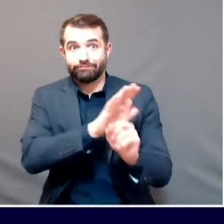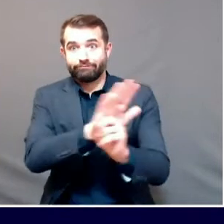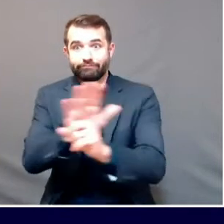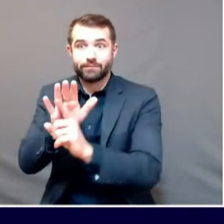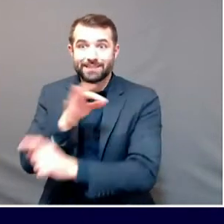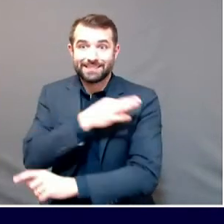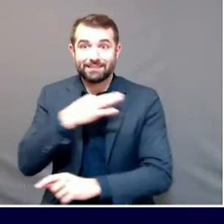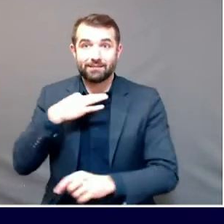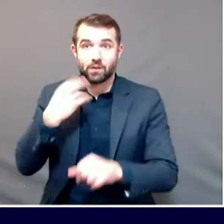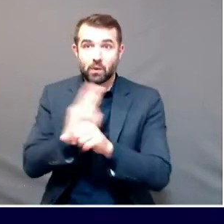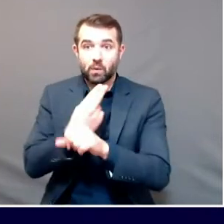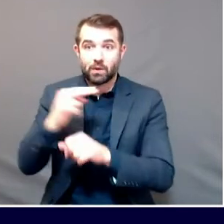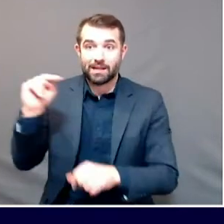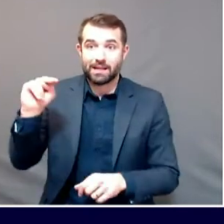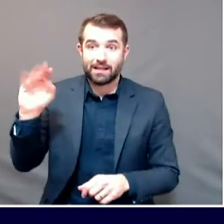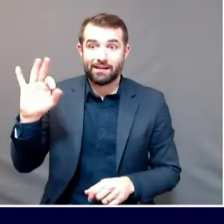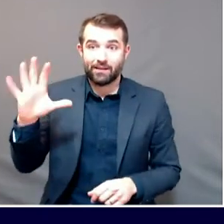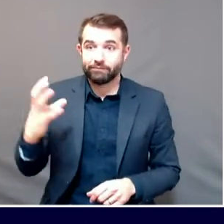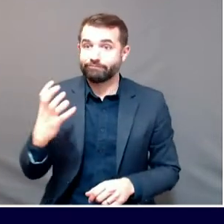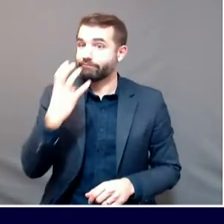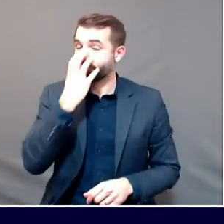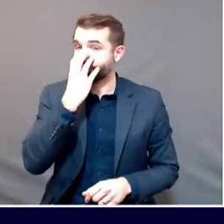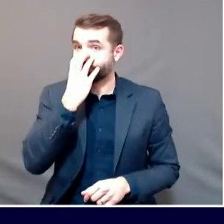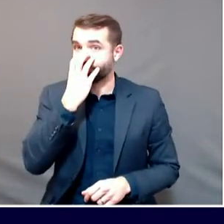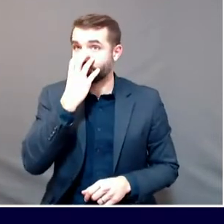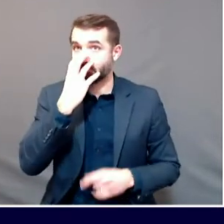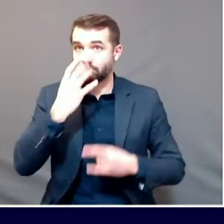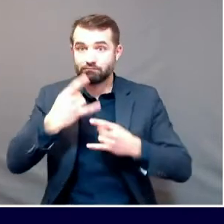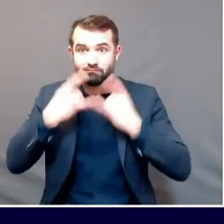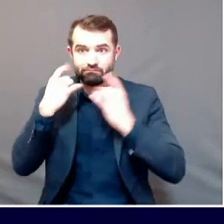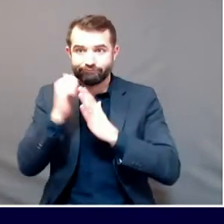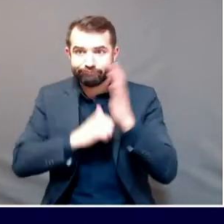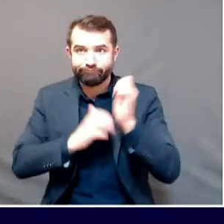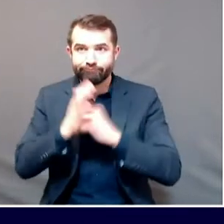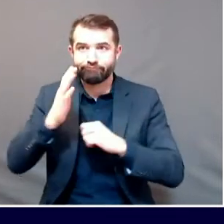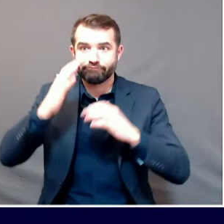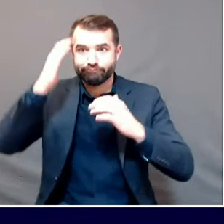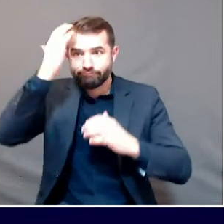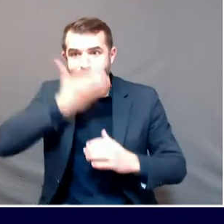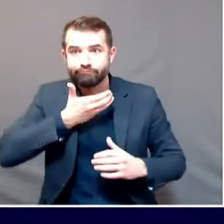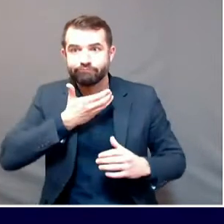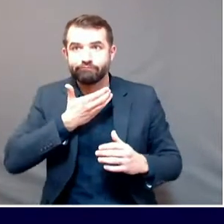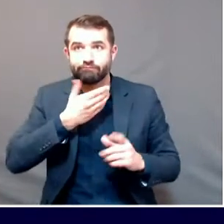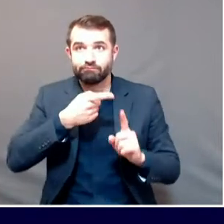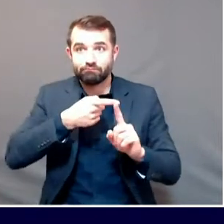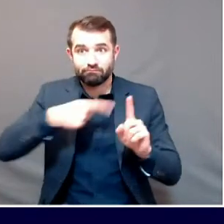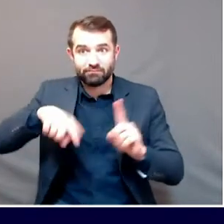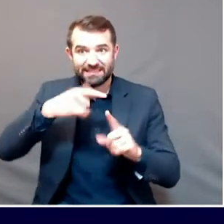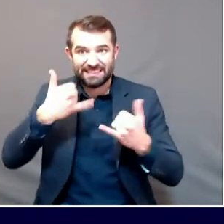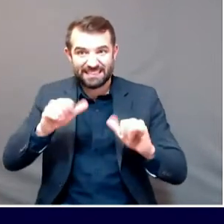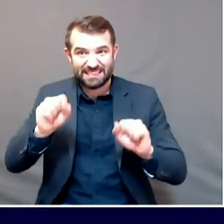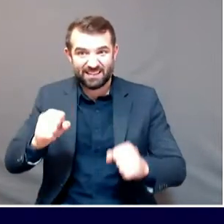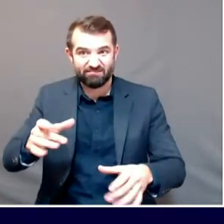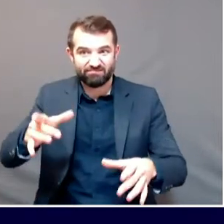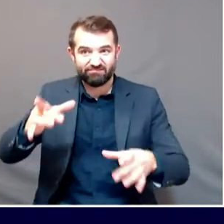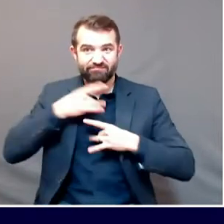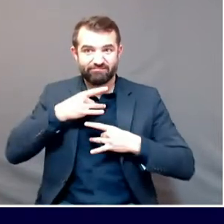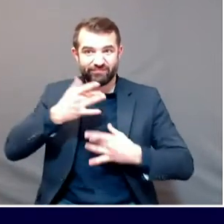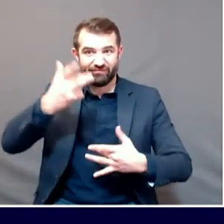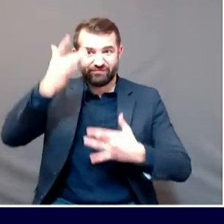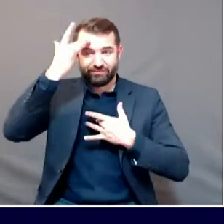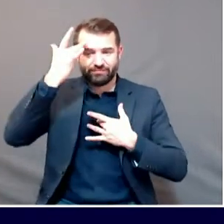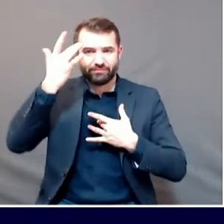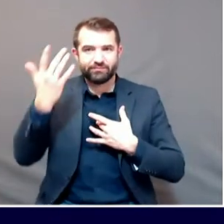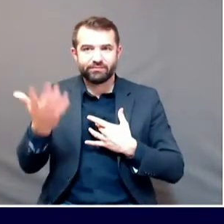stuff, can get this, what's that say to everyone else? And is it who's out there wearing cloth masks,